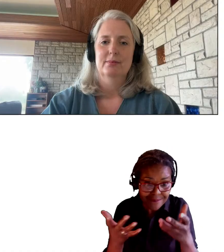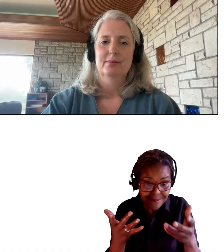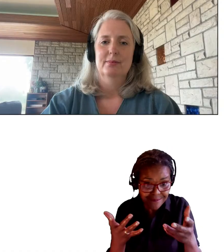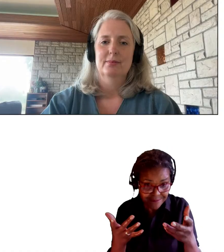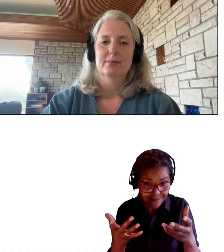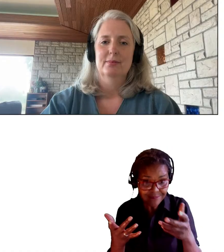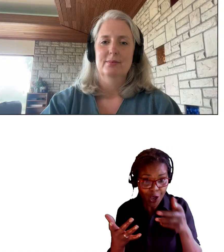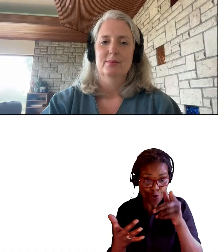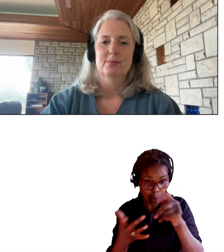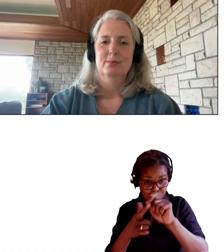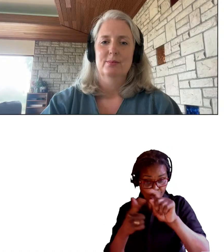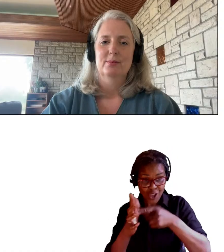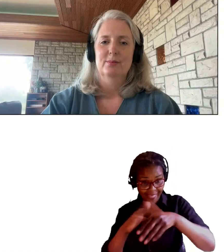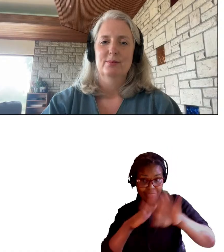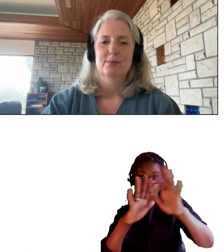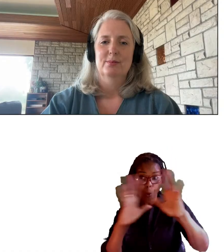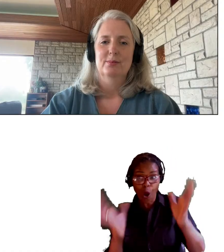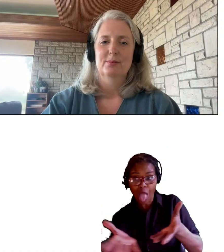there in the world?